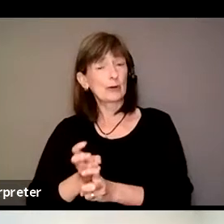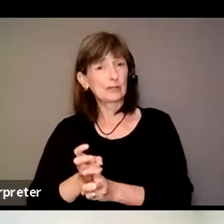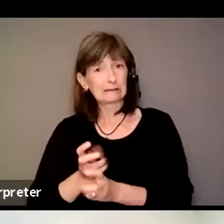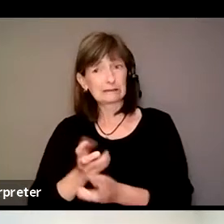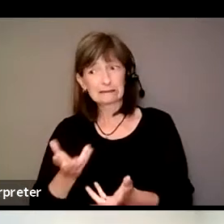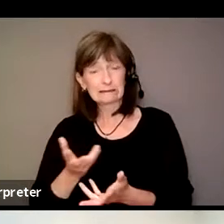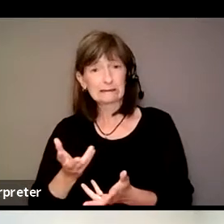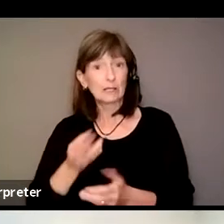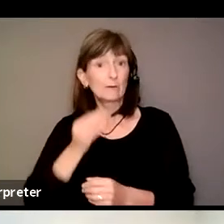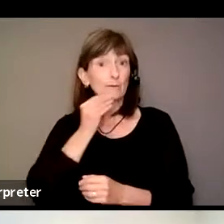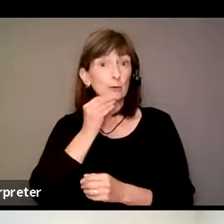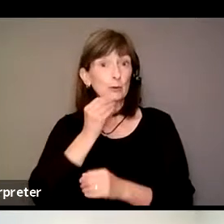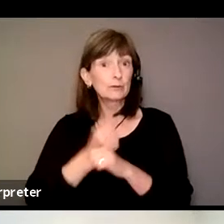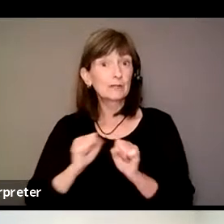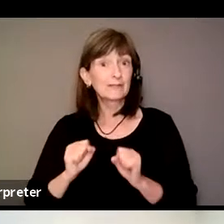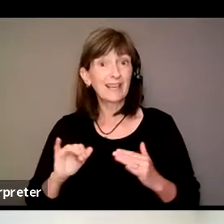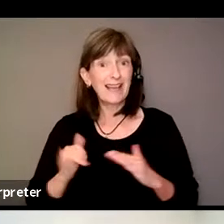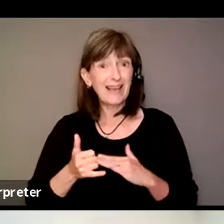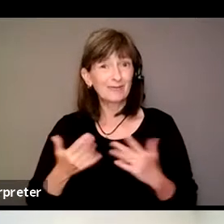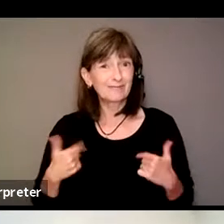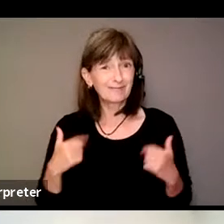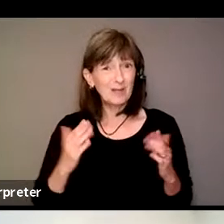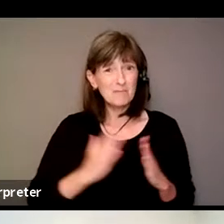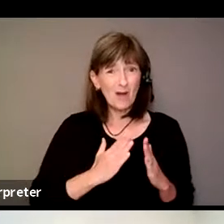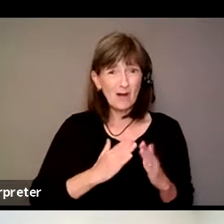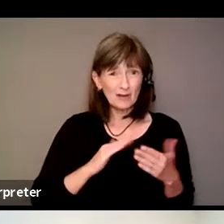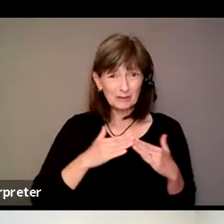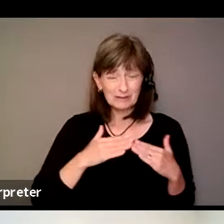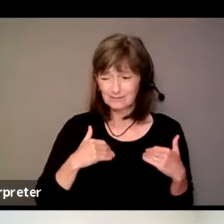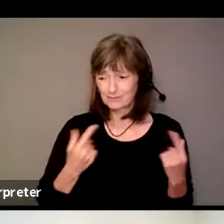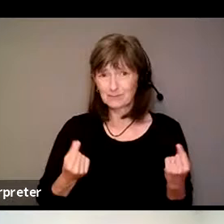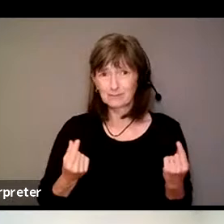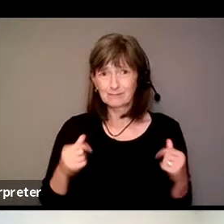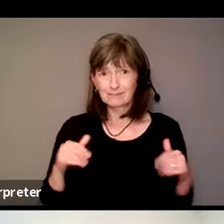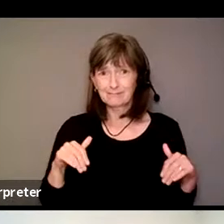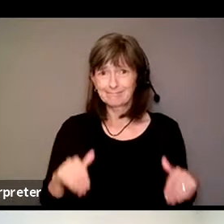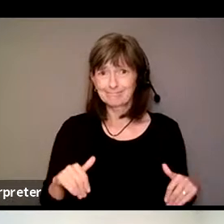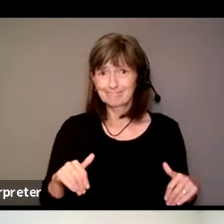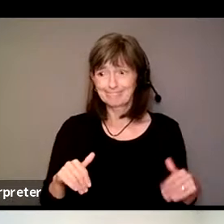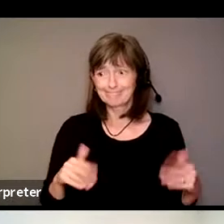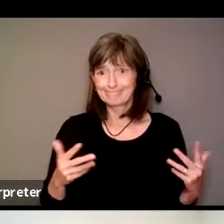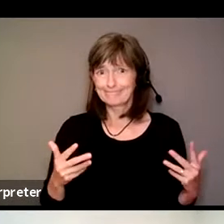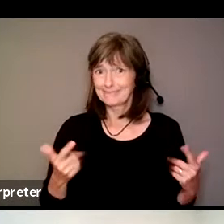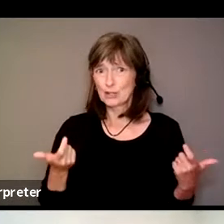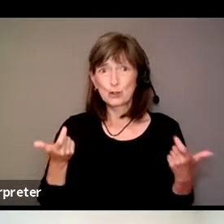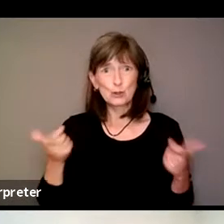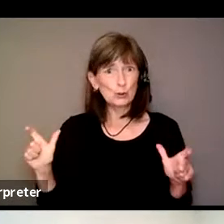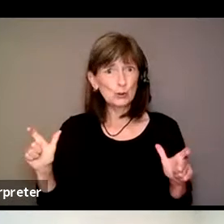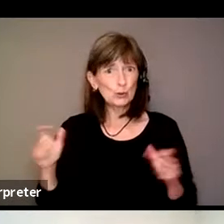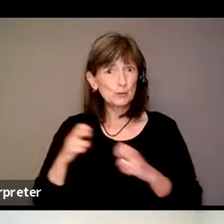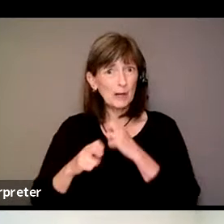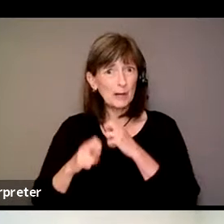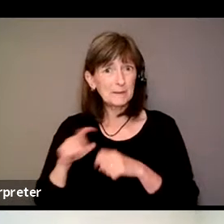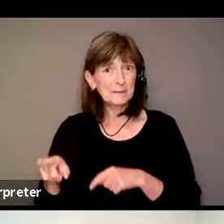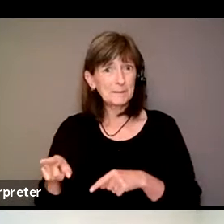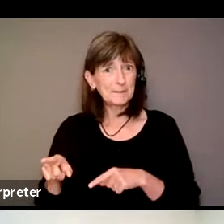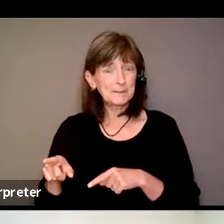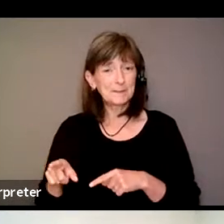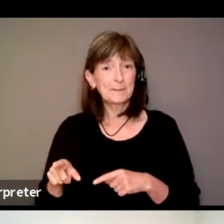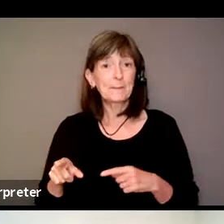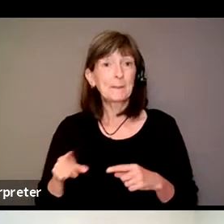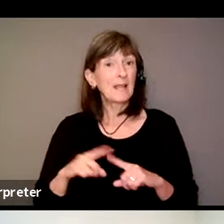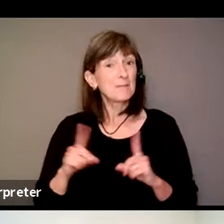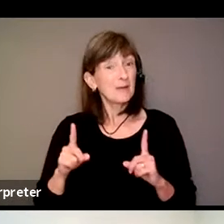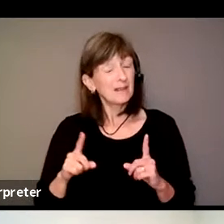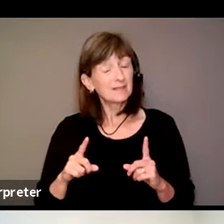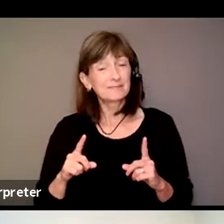food insecurities, a lot of those things may seem like they're too big to address. But this is